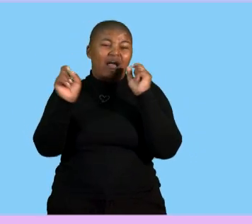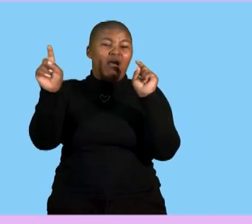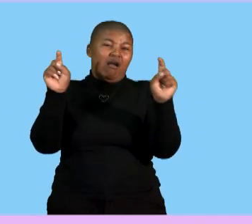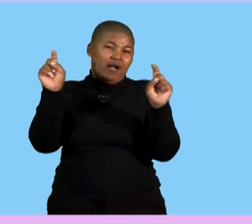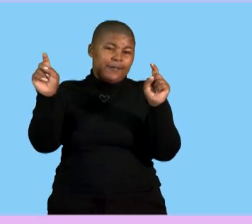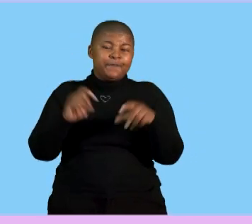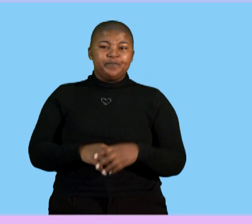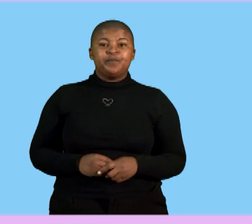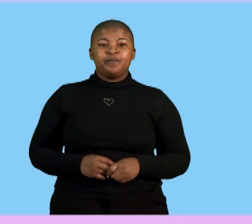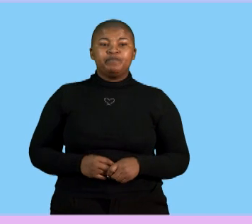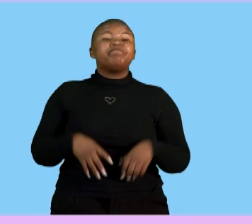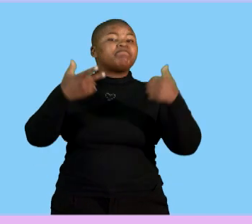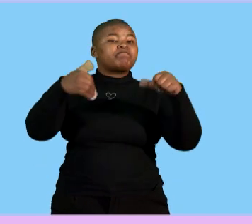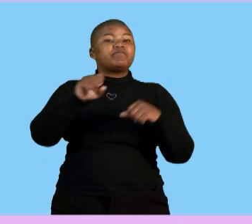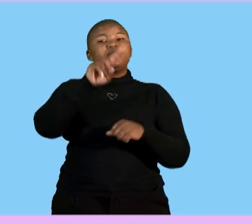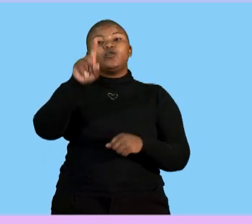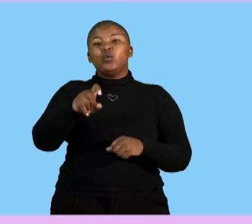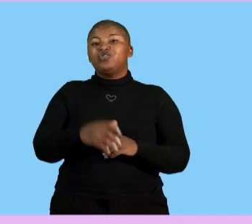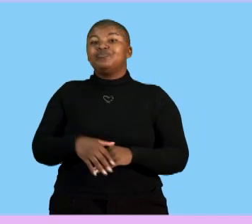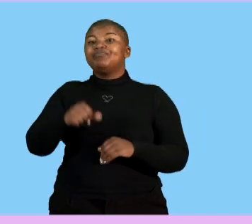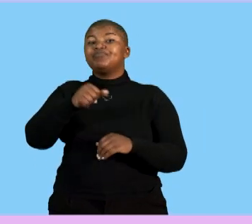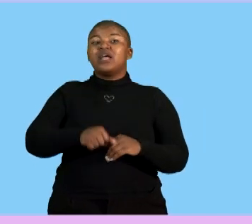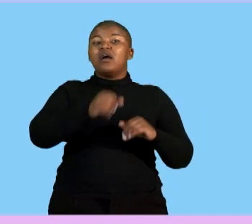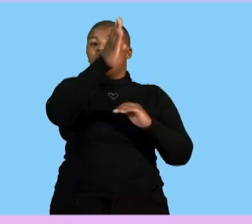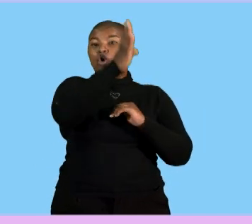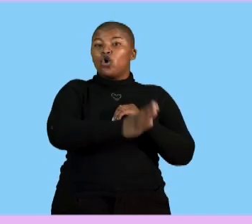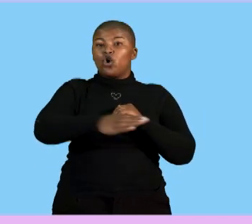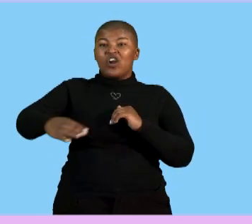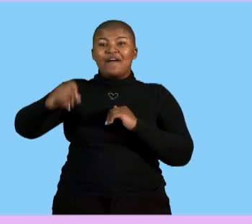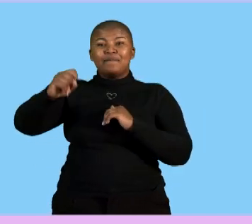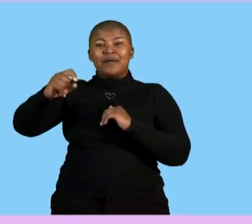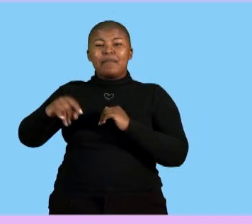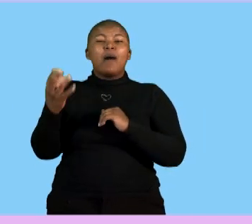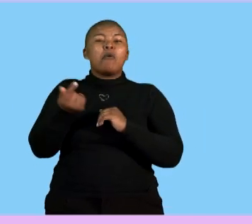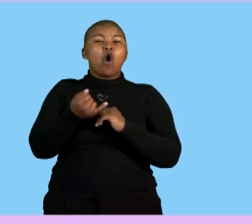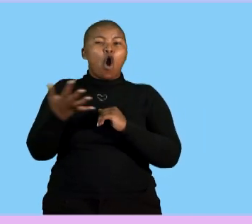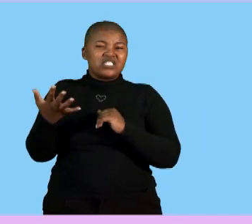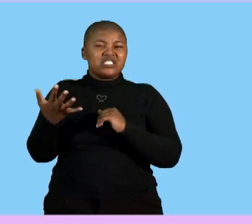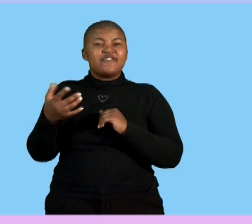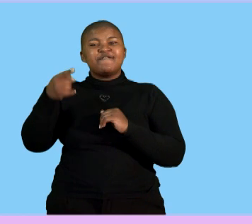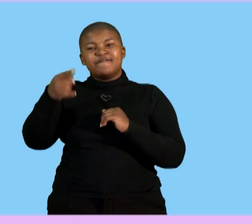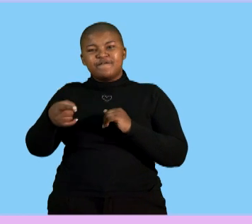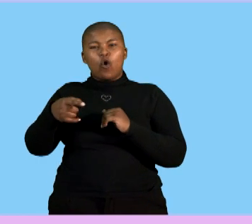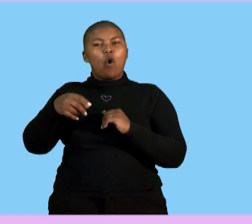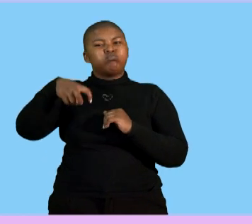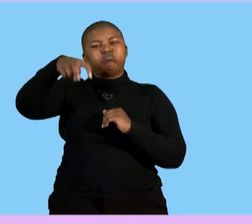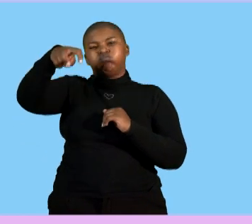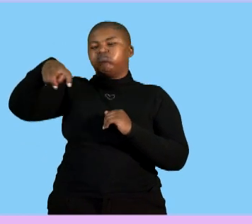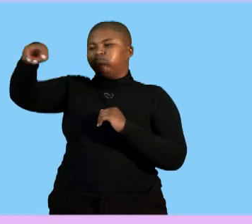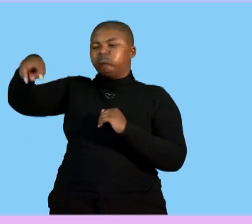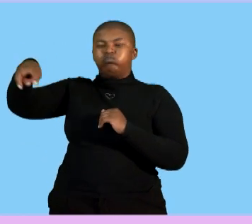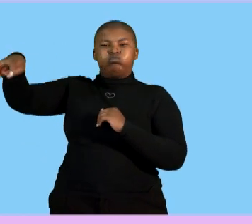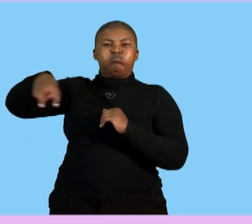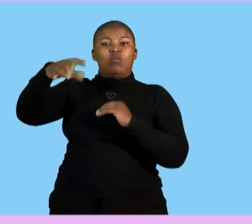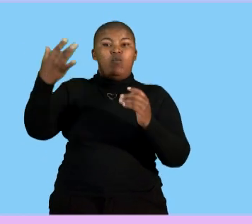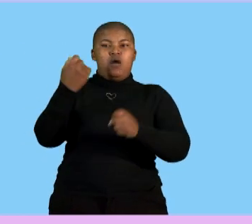graph alongside indicates the cost in rands to be paid for the number of trips travelled